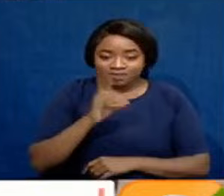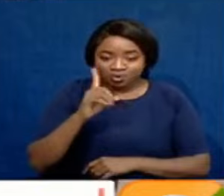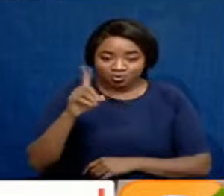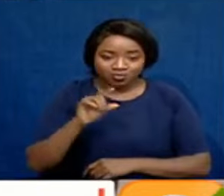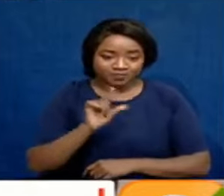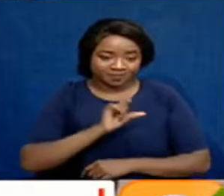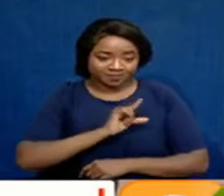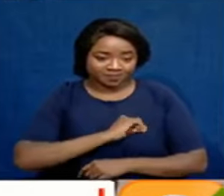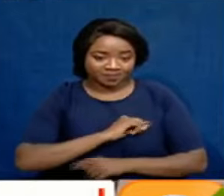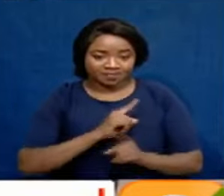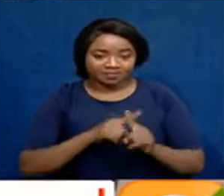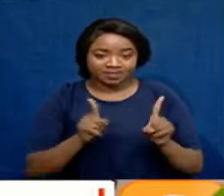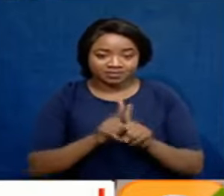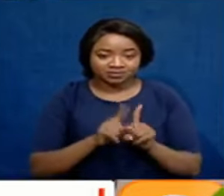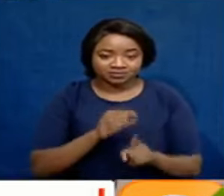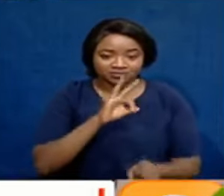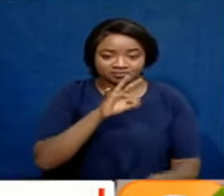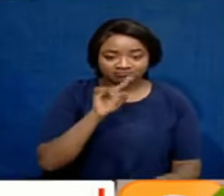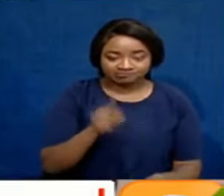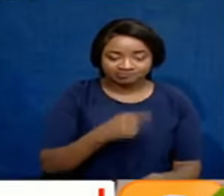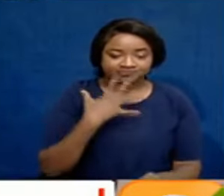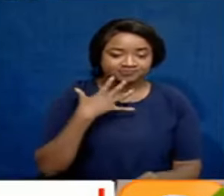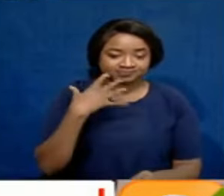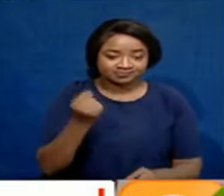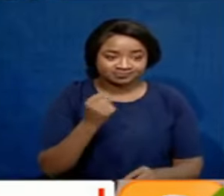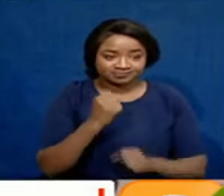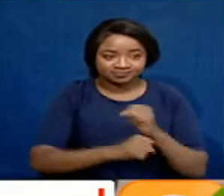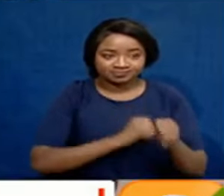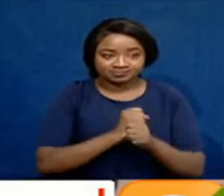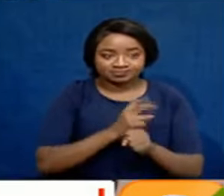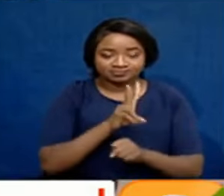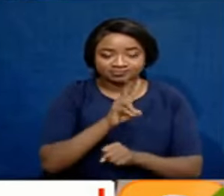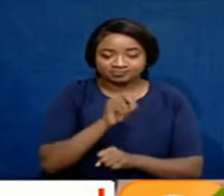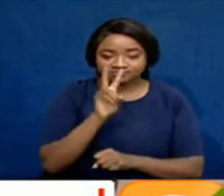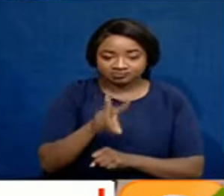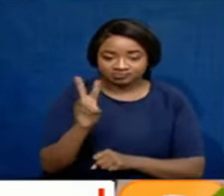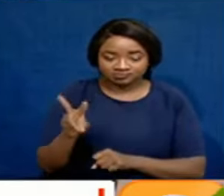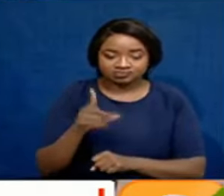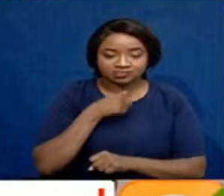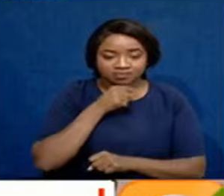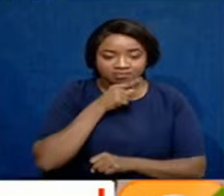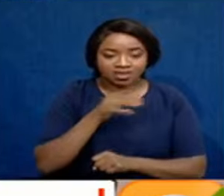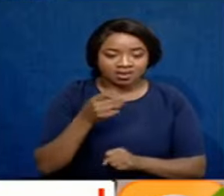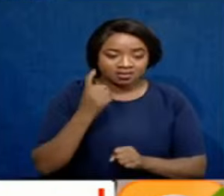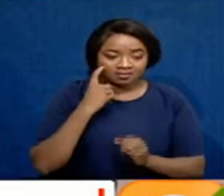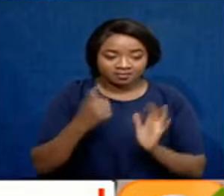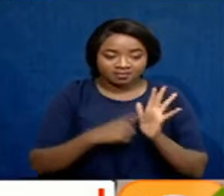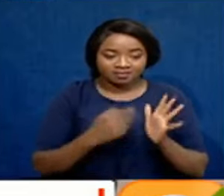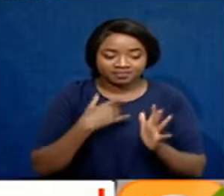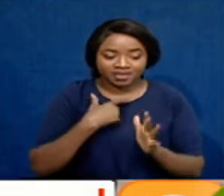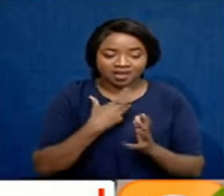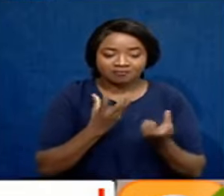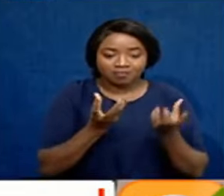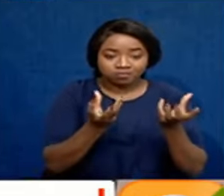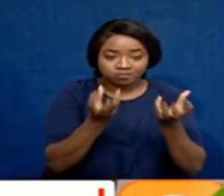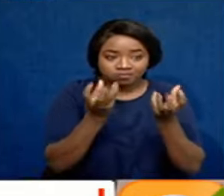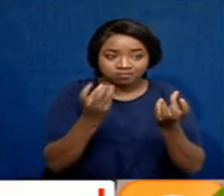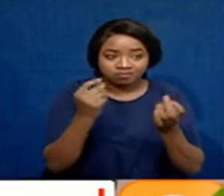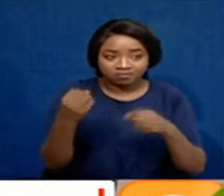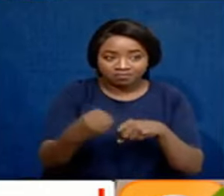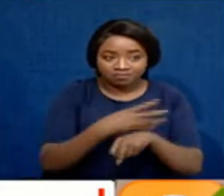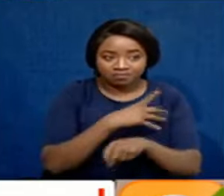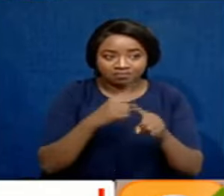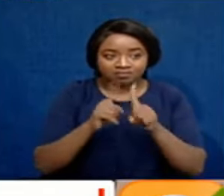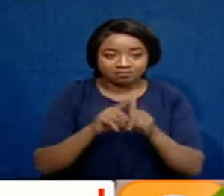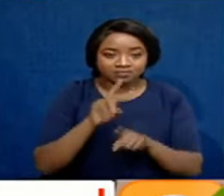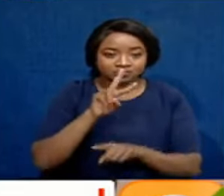over 3,500 in 2022 men were diagnosed with prostate cancer. And what is very sad about that is that over